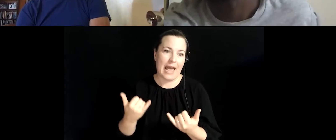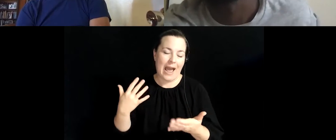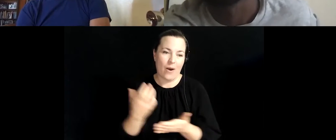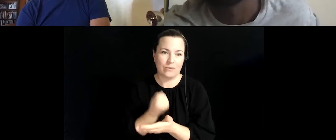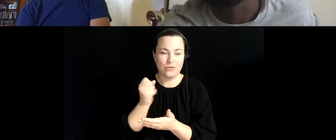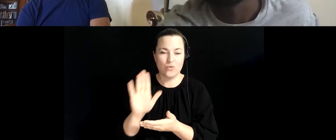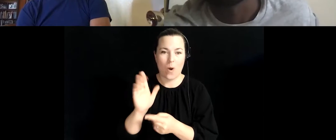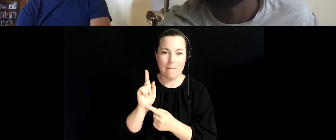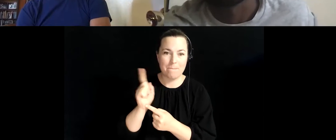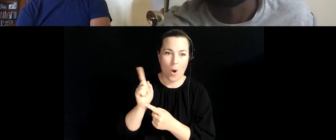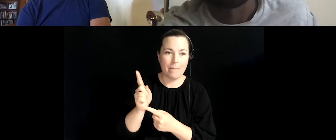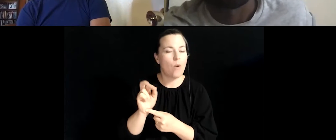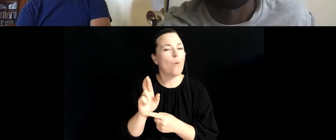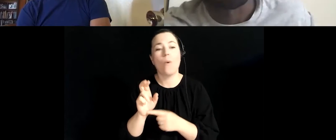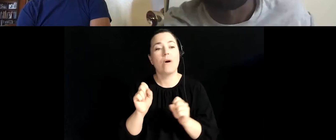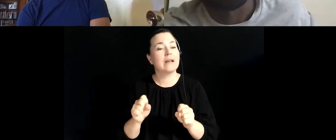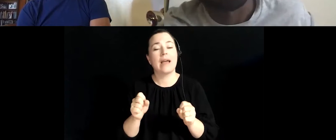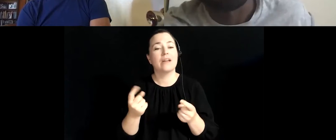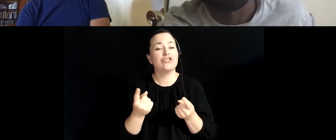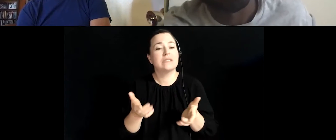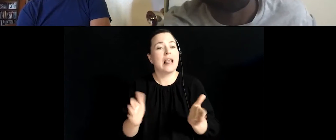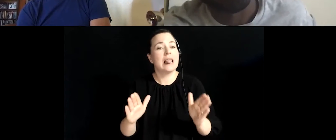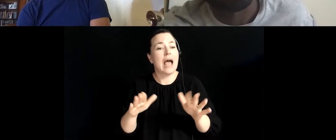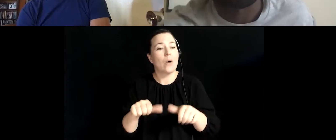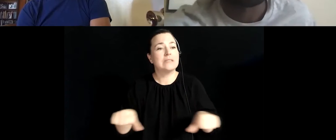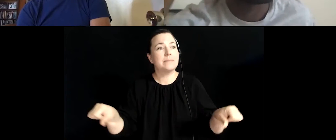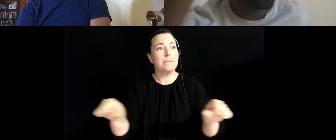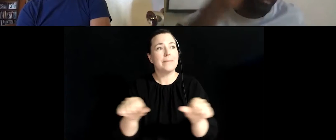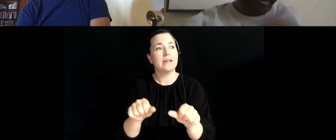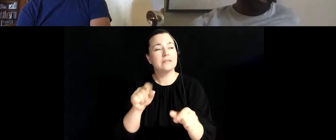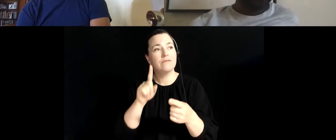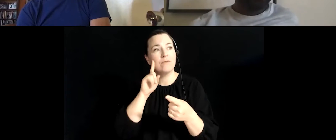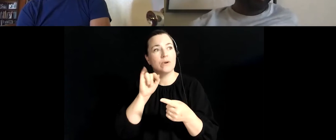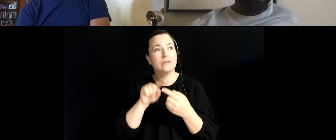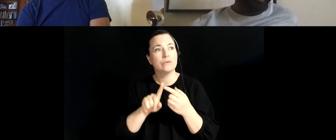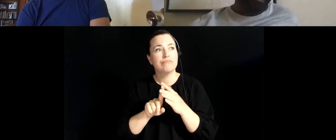can allow just that space to formulate.